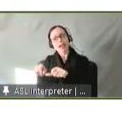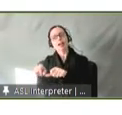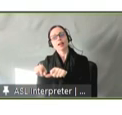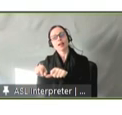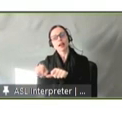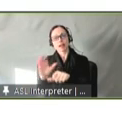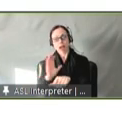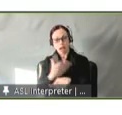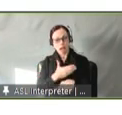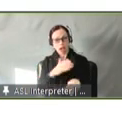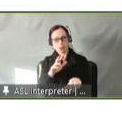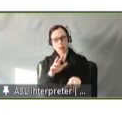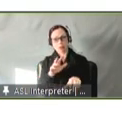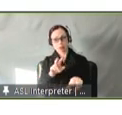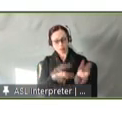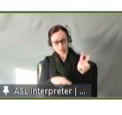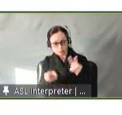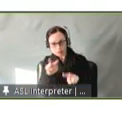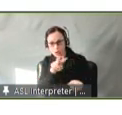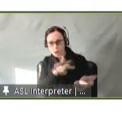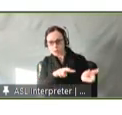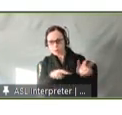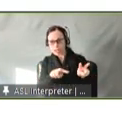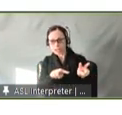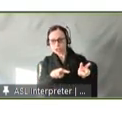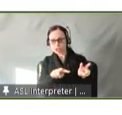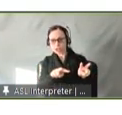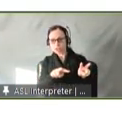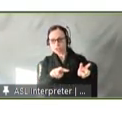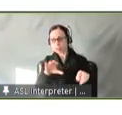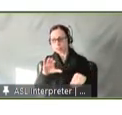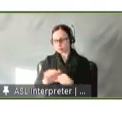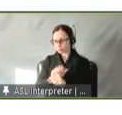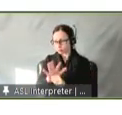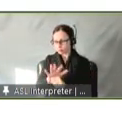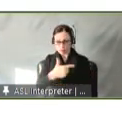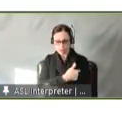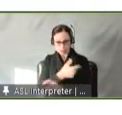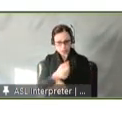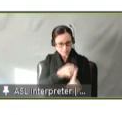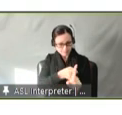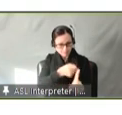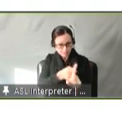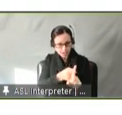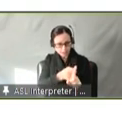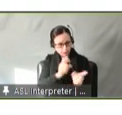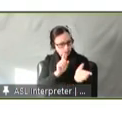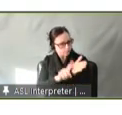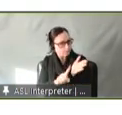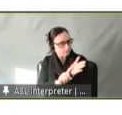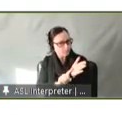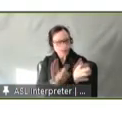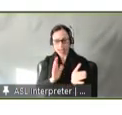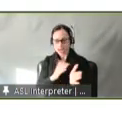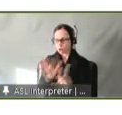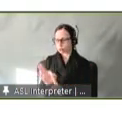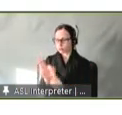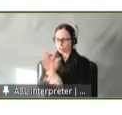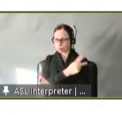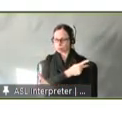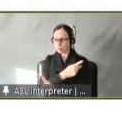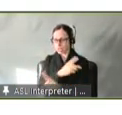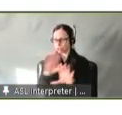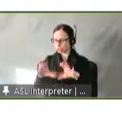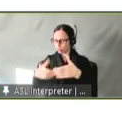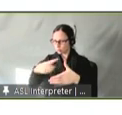our observations of the effects of the COVID-19 vaccine in our special patient population that gets a lot